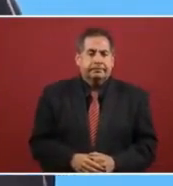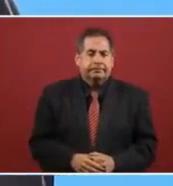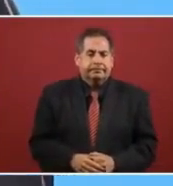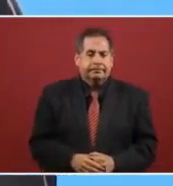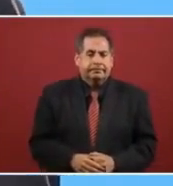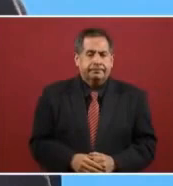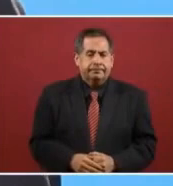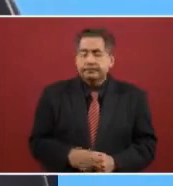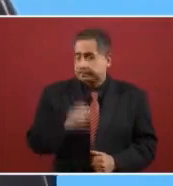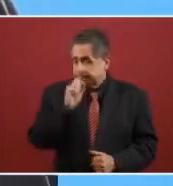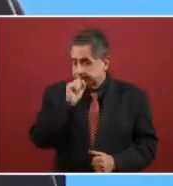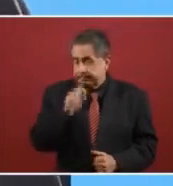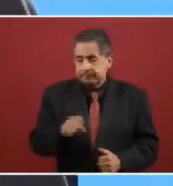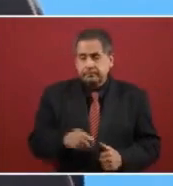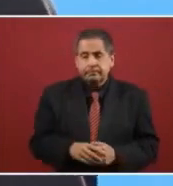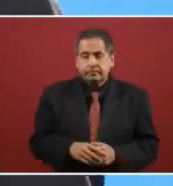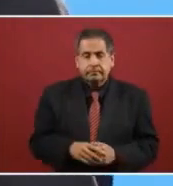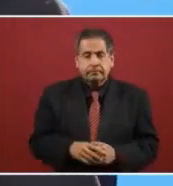And